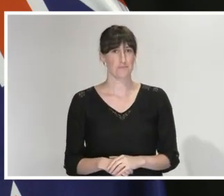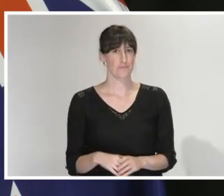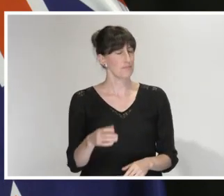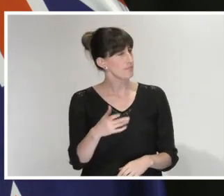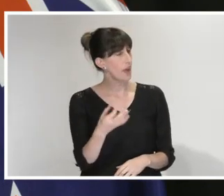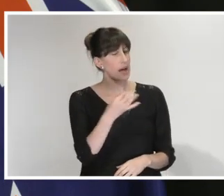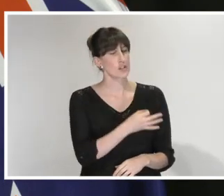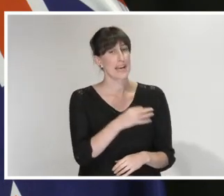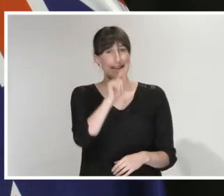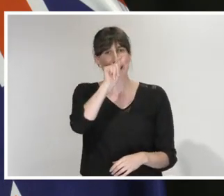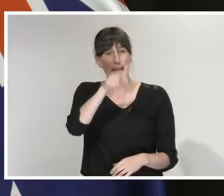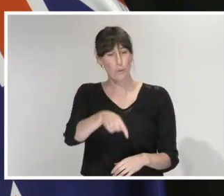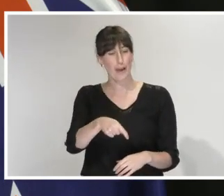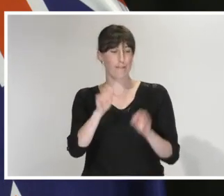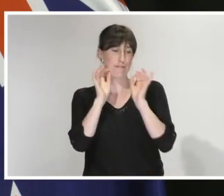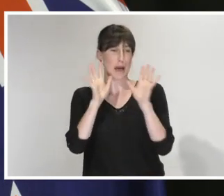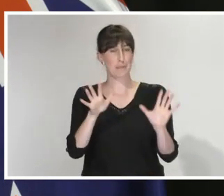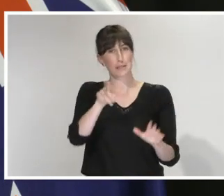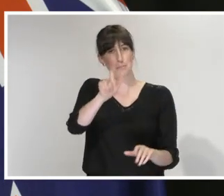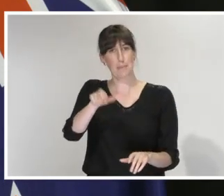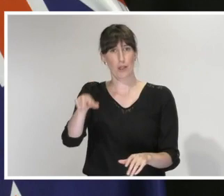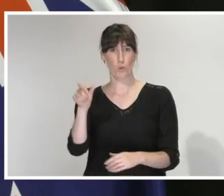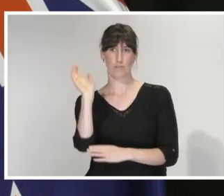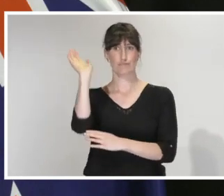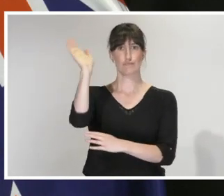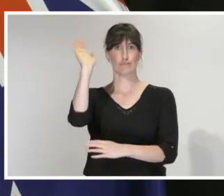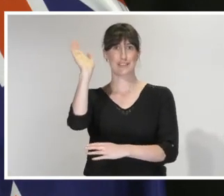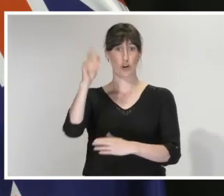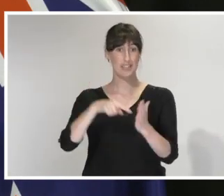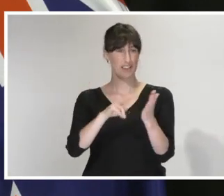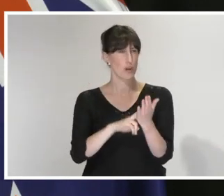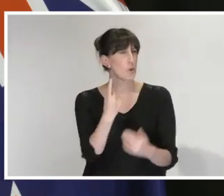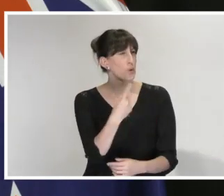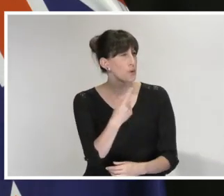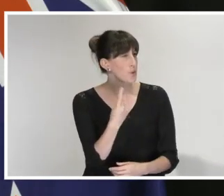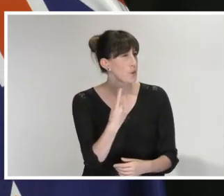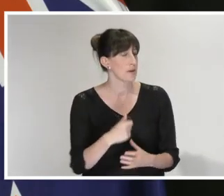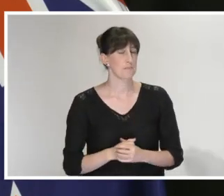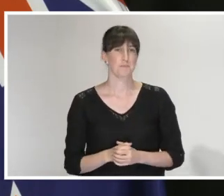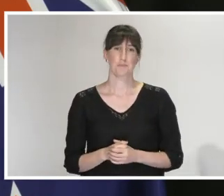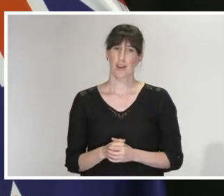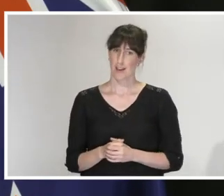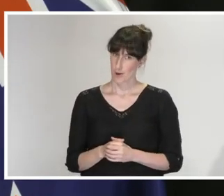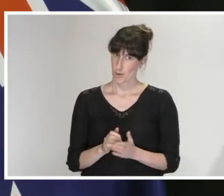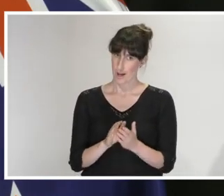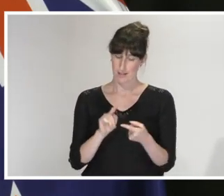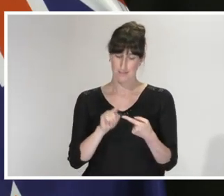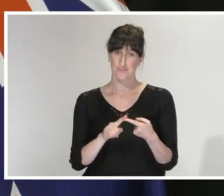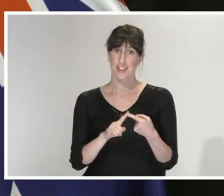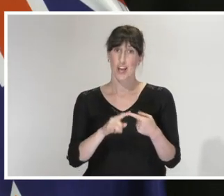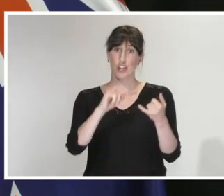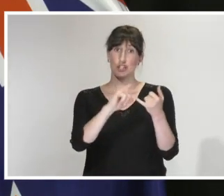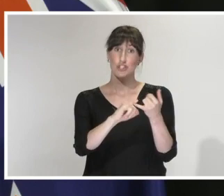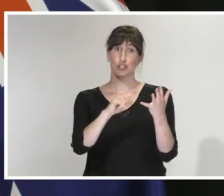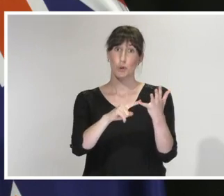tapped, and sort of what was the process for that? Look, there'll be more announcements on that in due course, but I can say with confidence you should look forward to seeing Susie Cato on